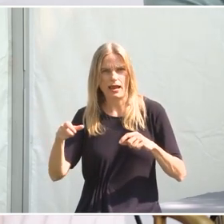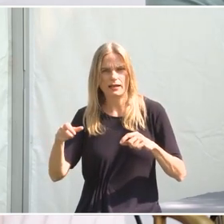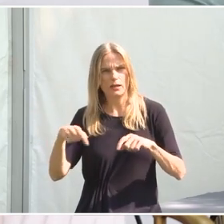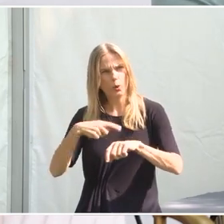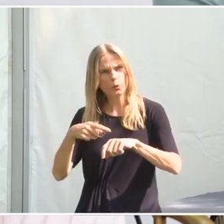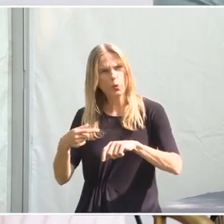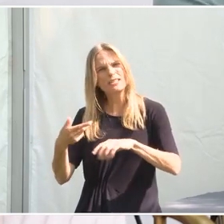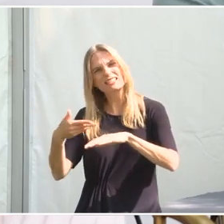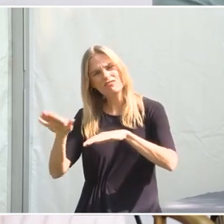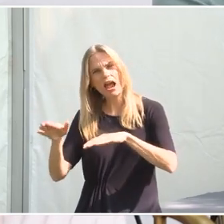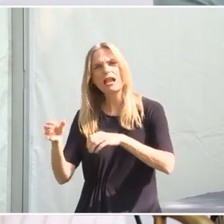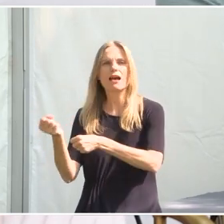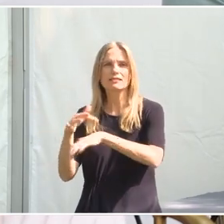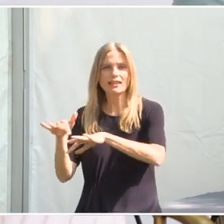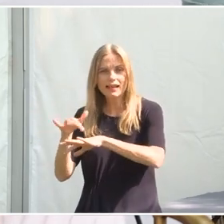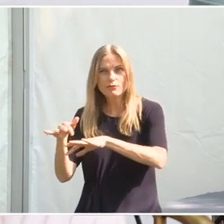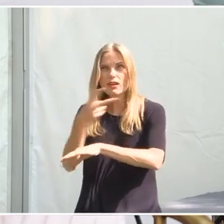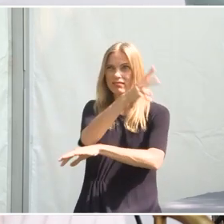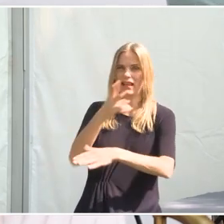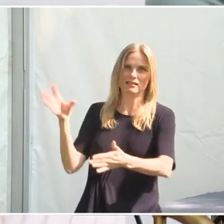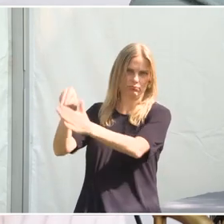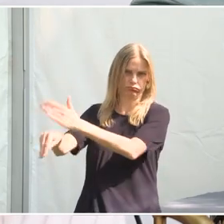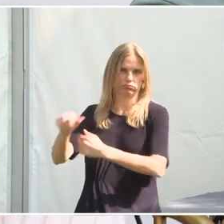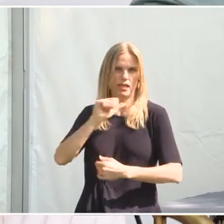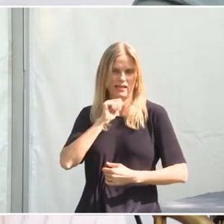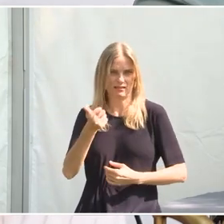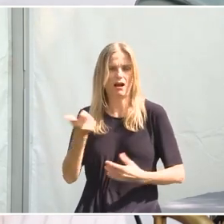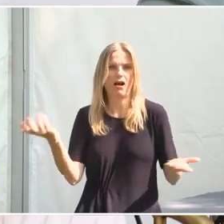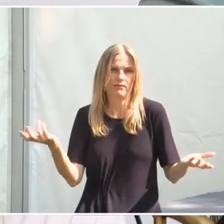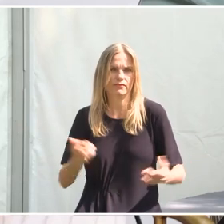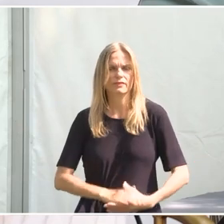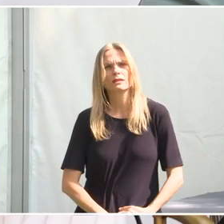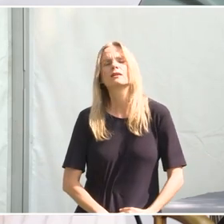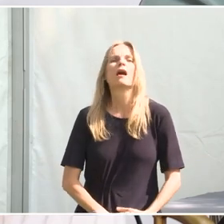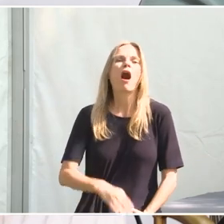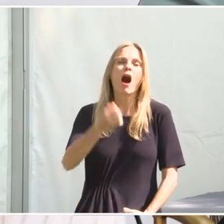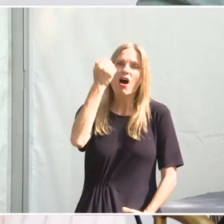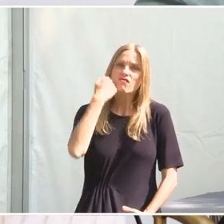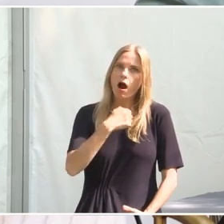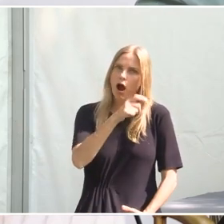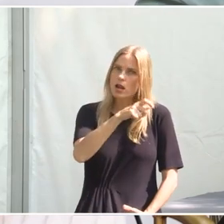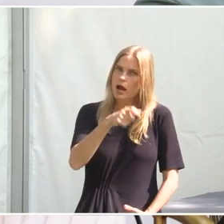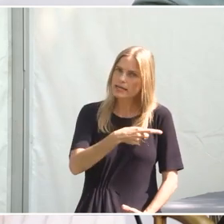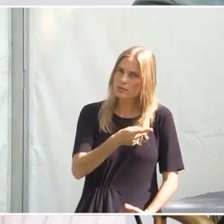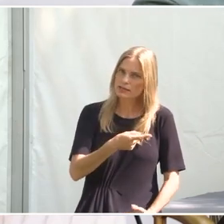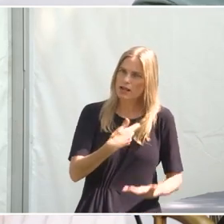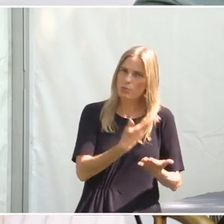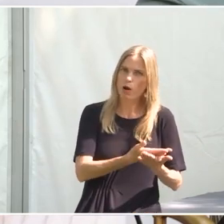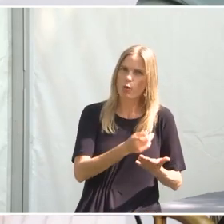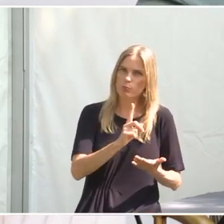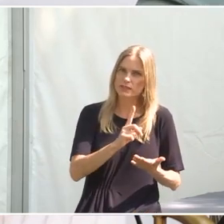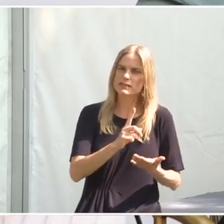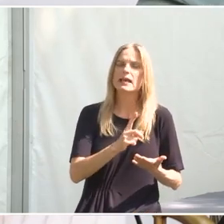centers. No adults allowed. And then for the elderly, they have oftentimes these